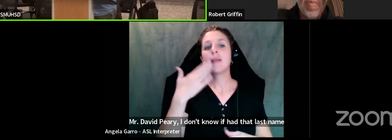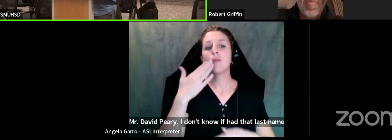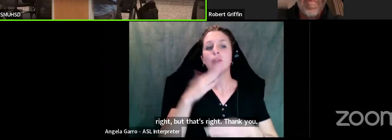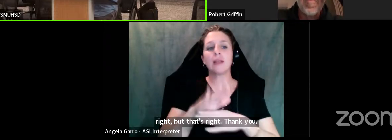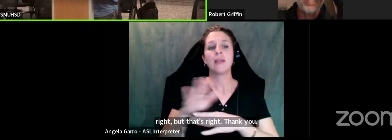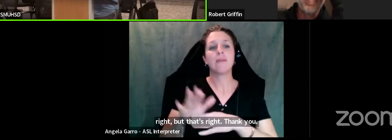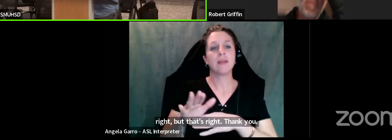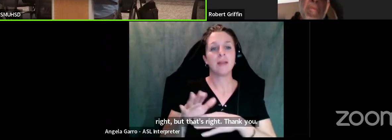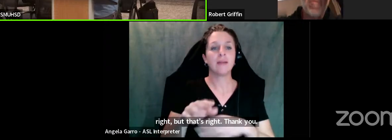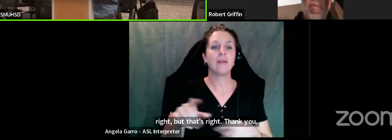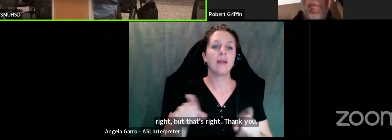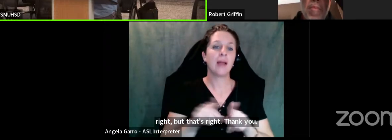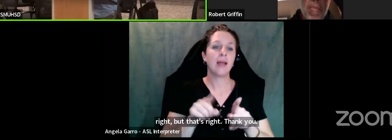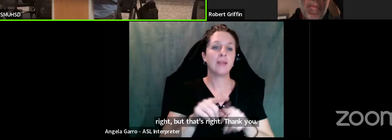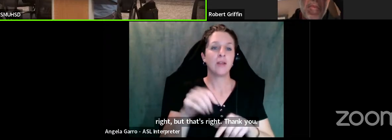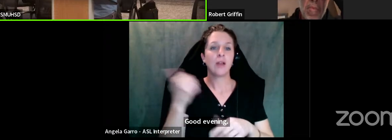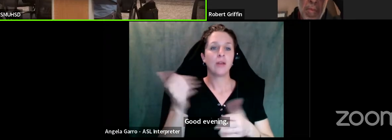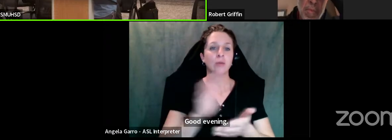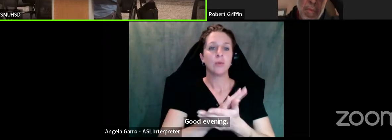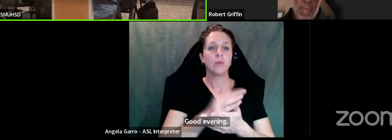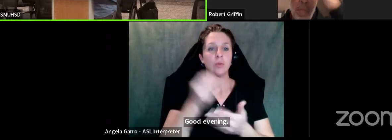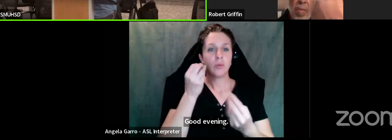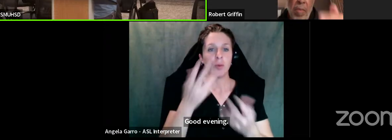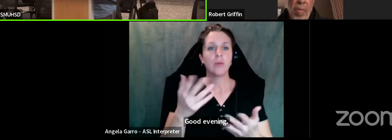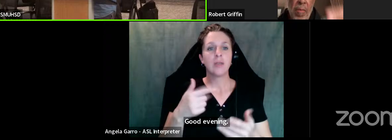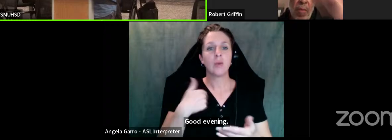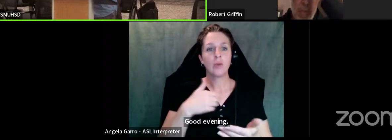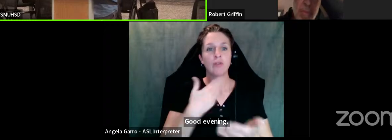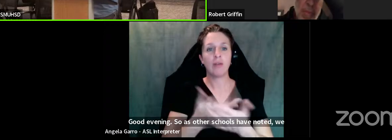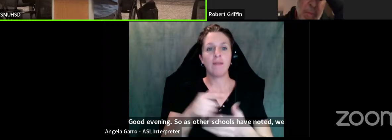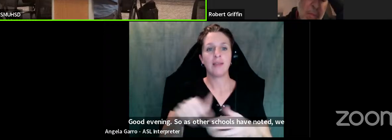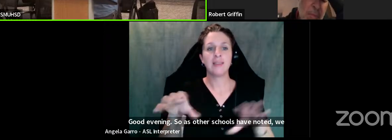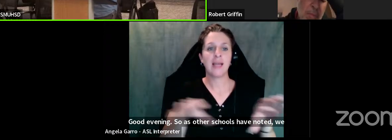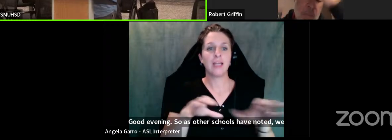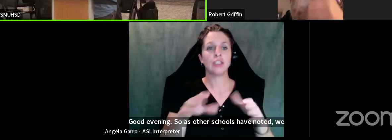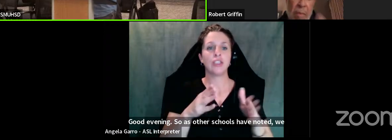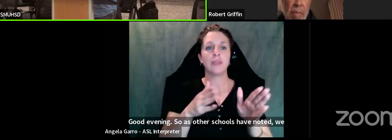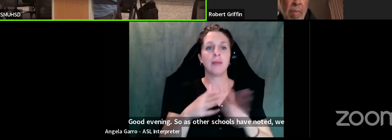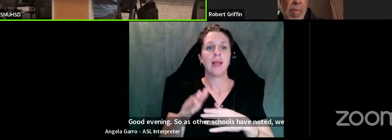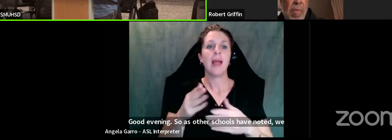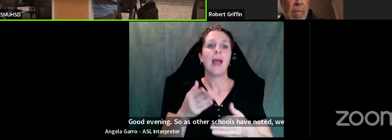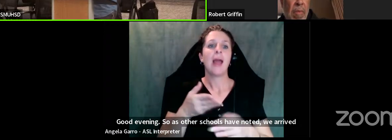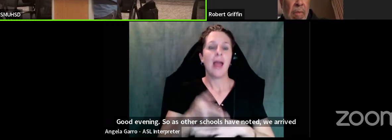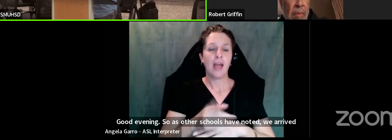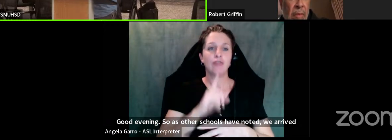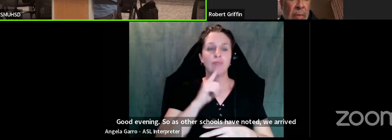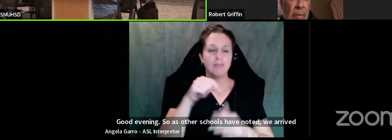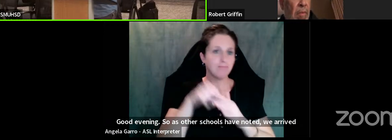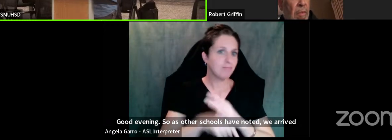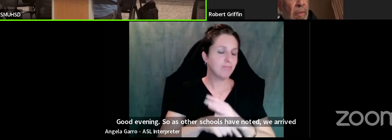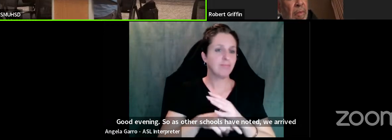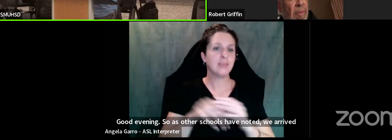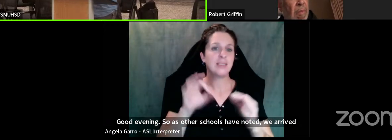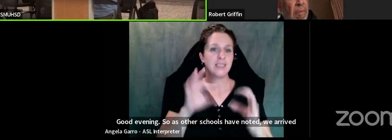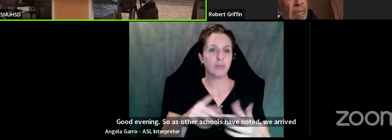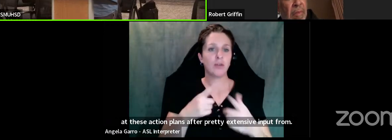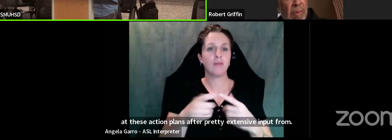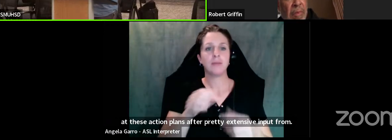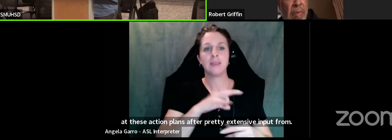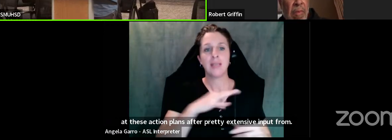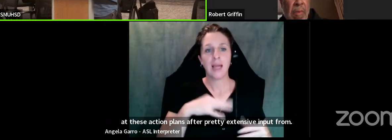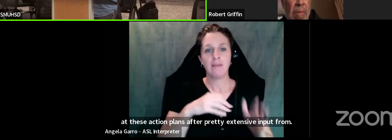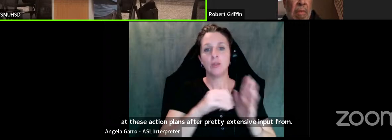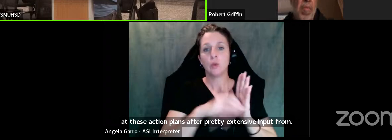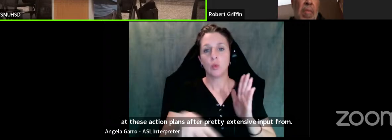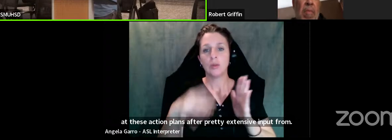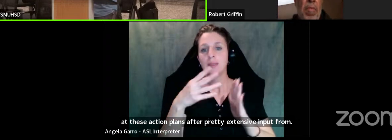as other schools have noted, we arrived at these action plans after pretty extensive input from staff, students,